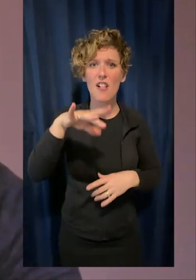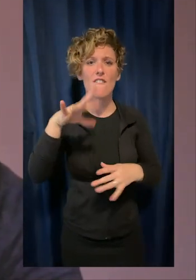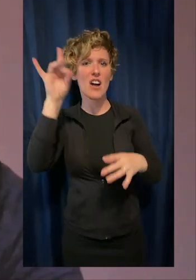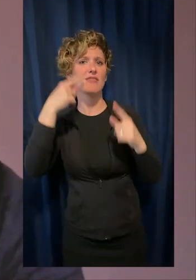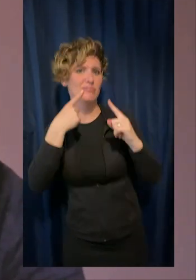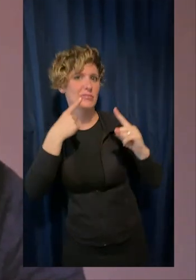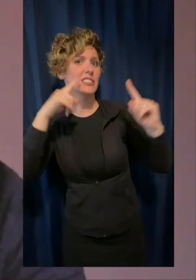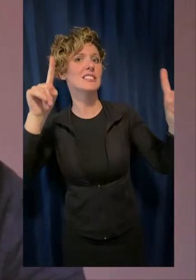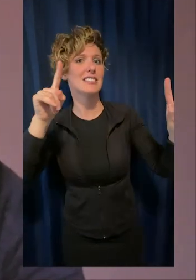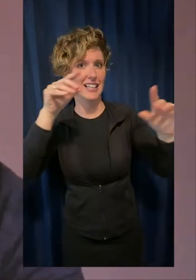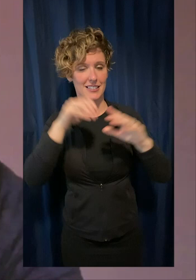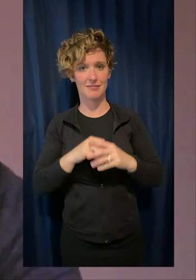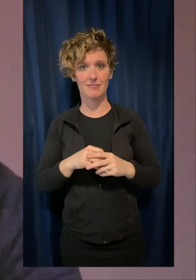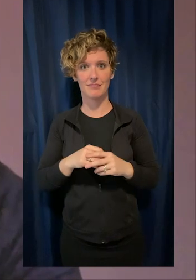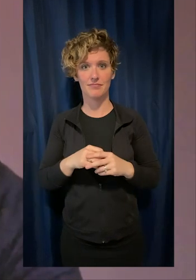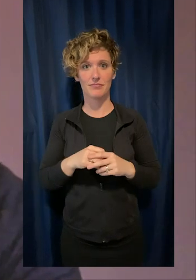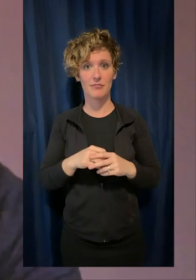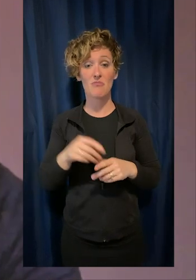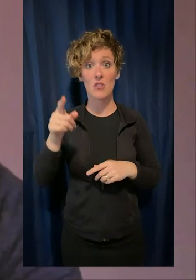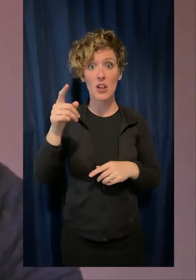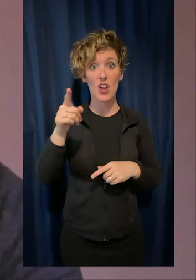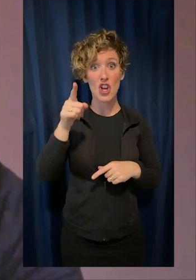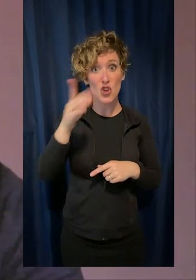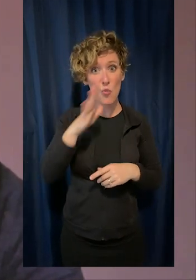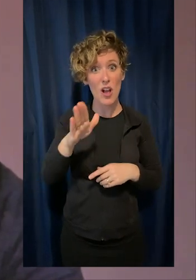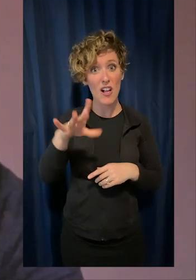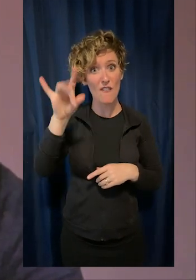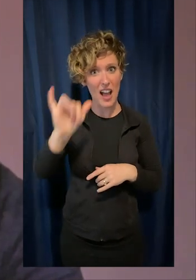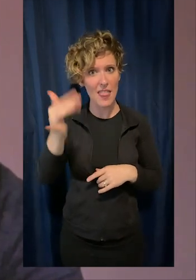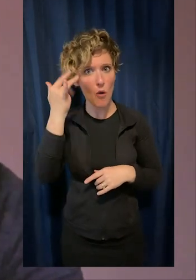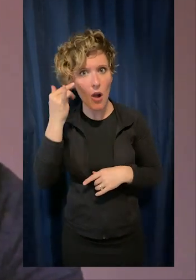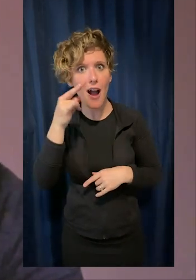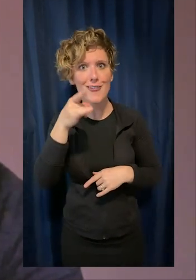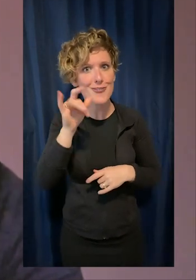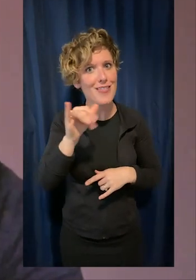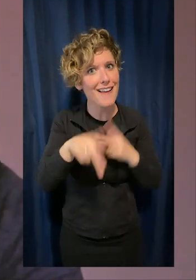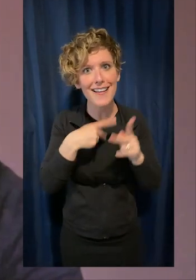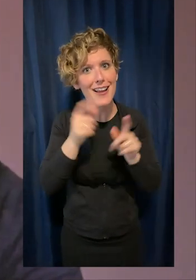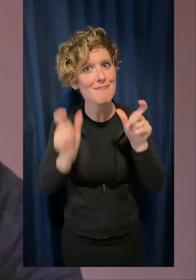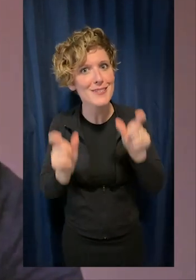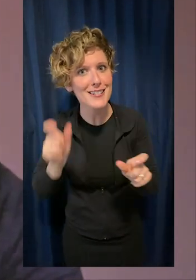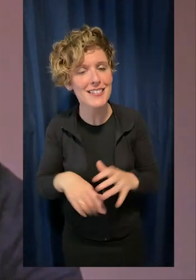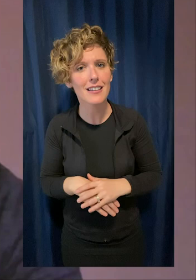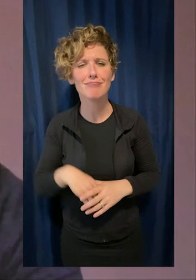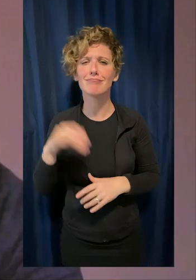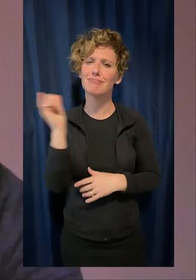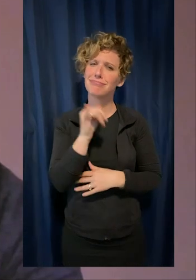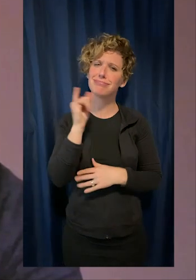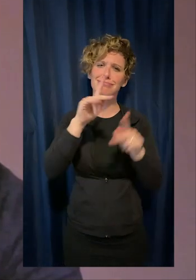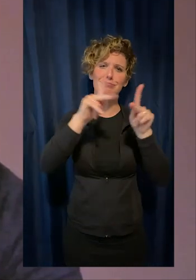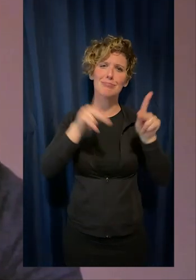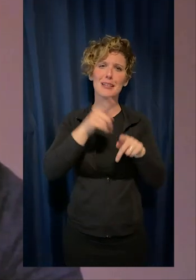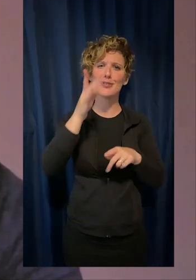sky. Ready because you're that girl or that guy. Oh, the places you'll go, there is fun to be done. There are points